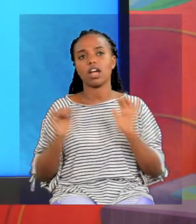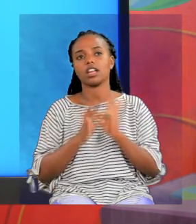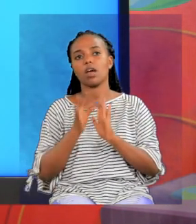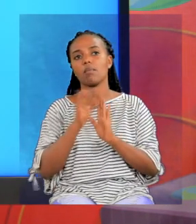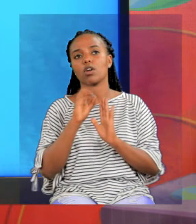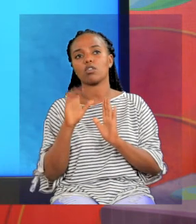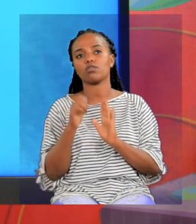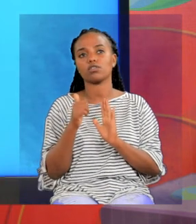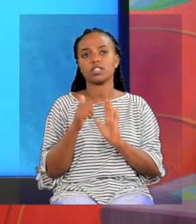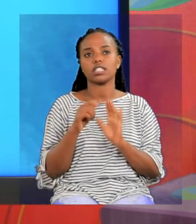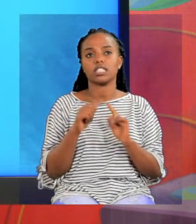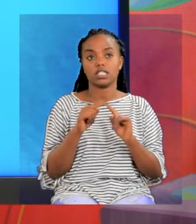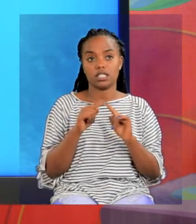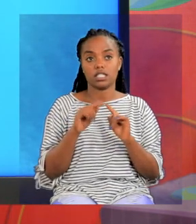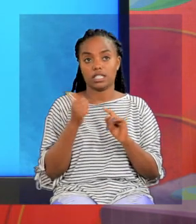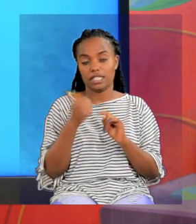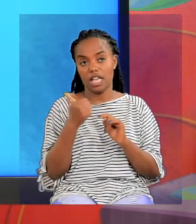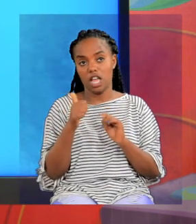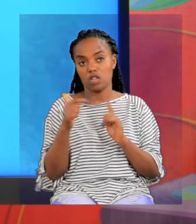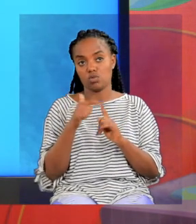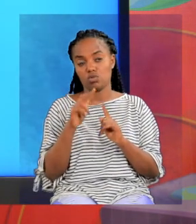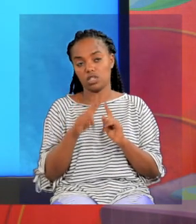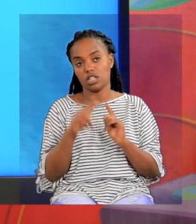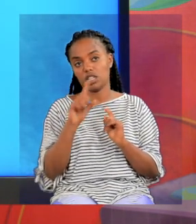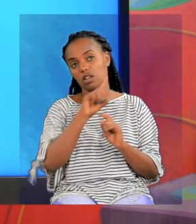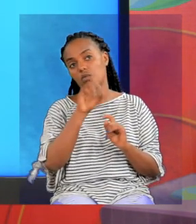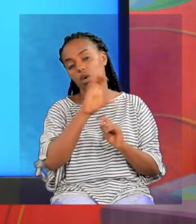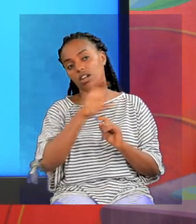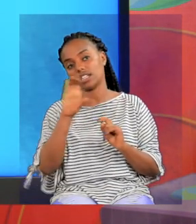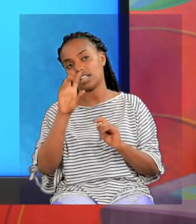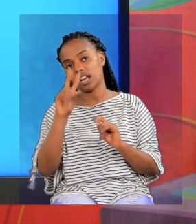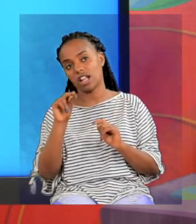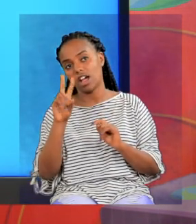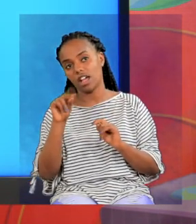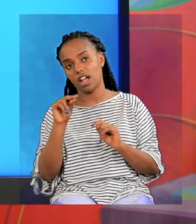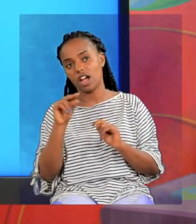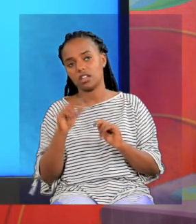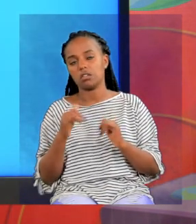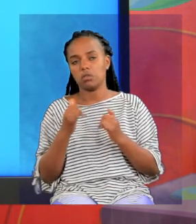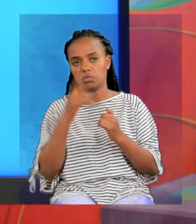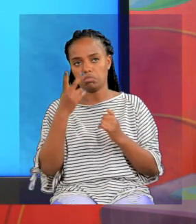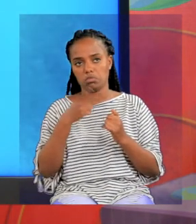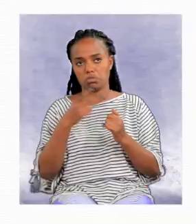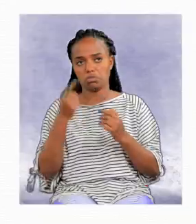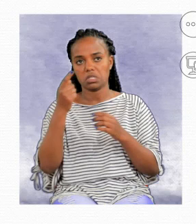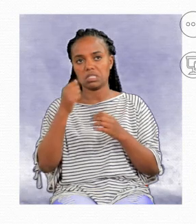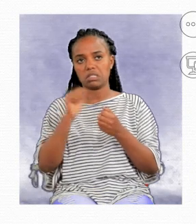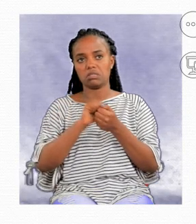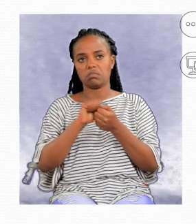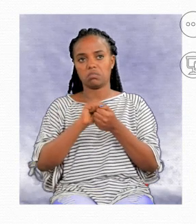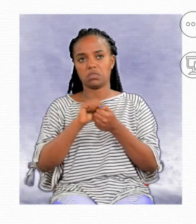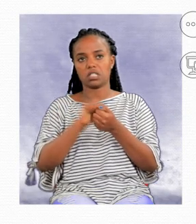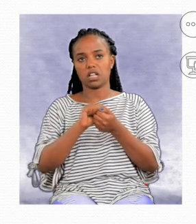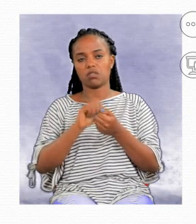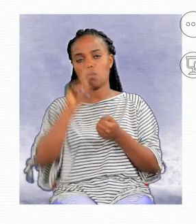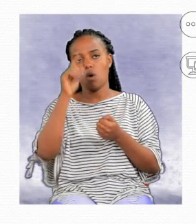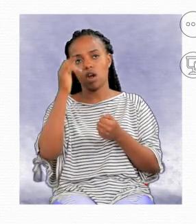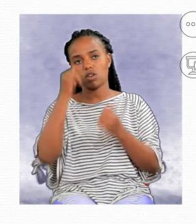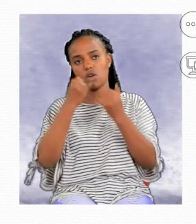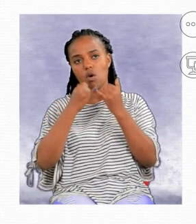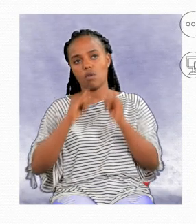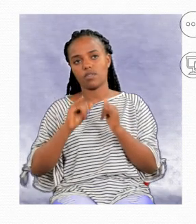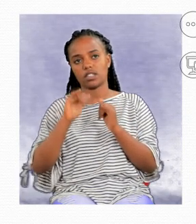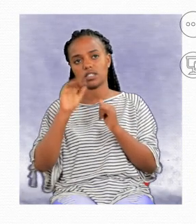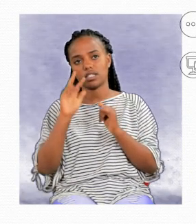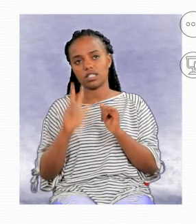of sample space, combination of 10 to 3, it gives you 120. When you simplify this, you will have 1